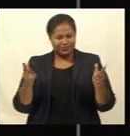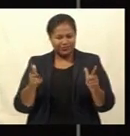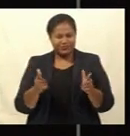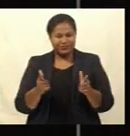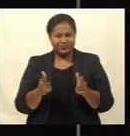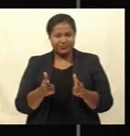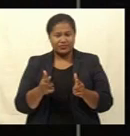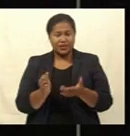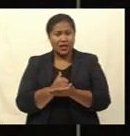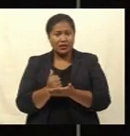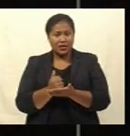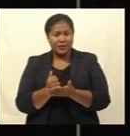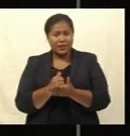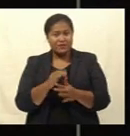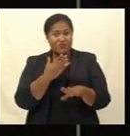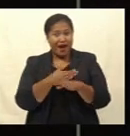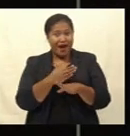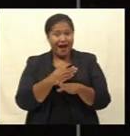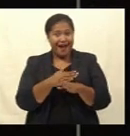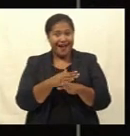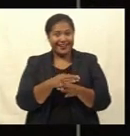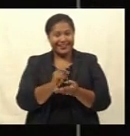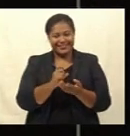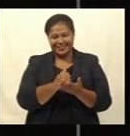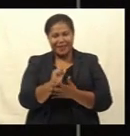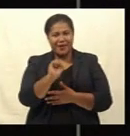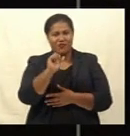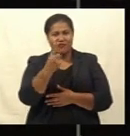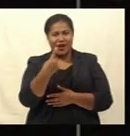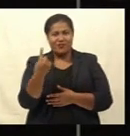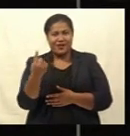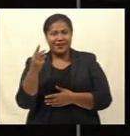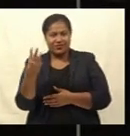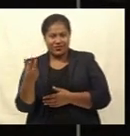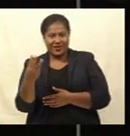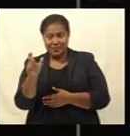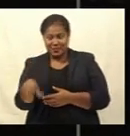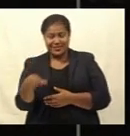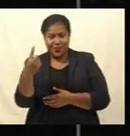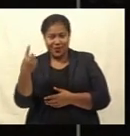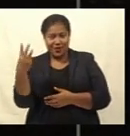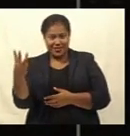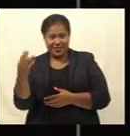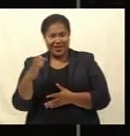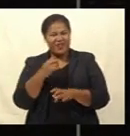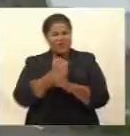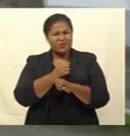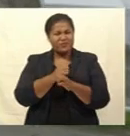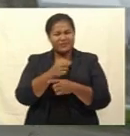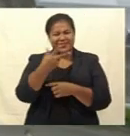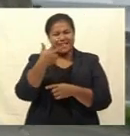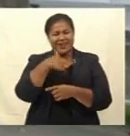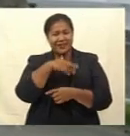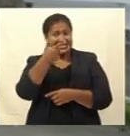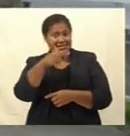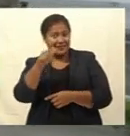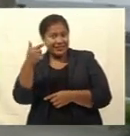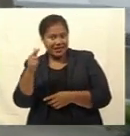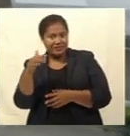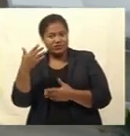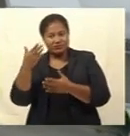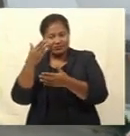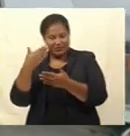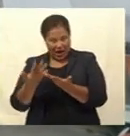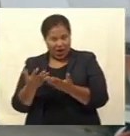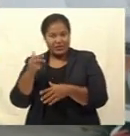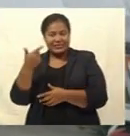work contacts for case number 113, the garment factory employee, from 877 to